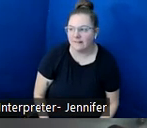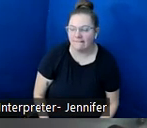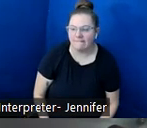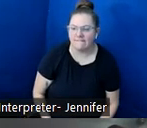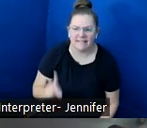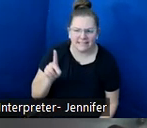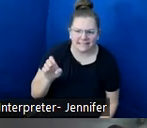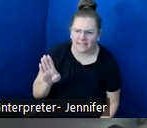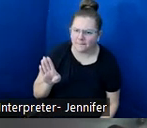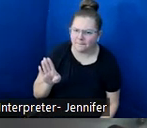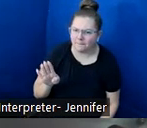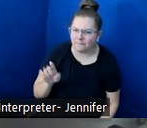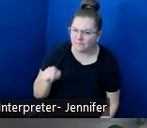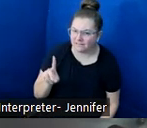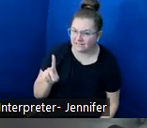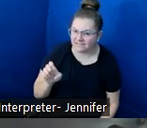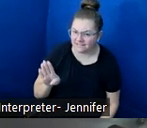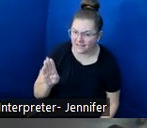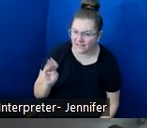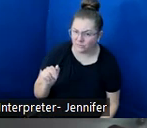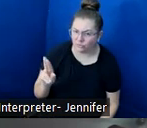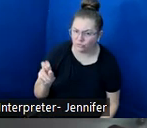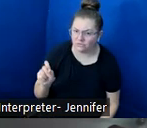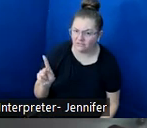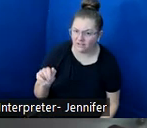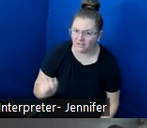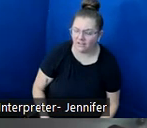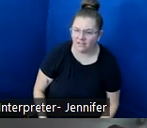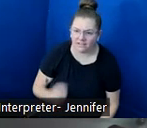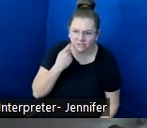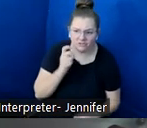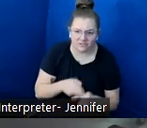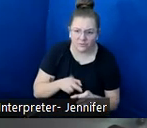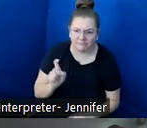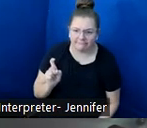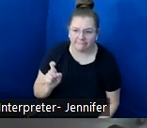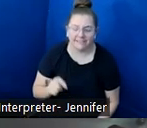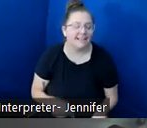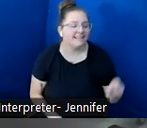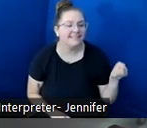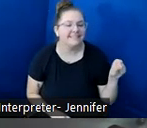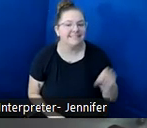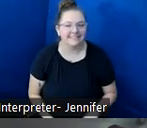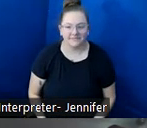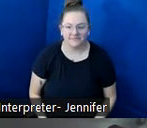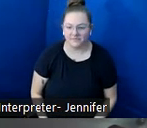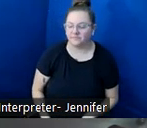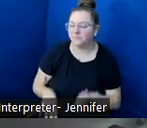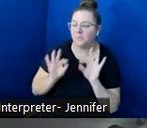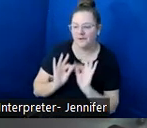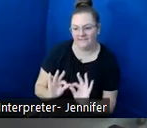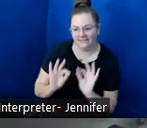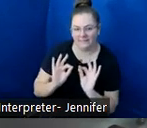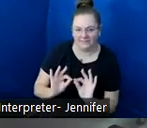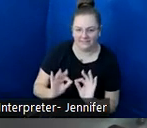Deb, is this Deb Maruska that just signed on? Yes, it is. Okay, perfect. Here